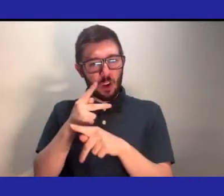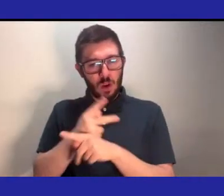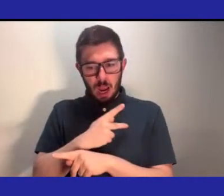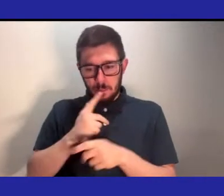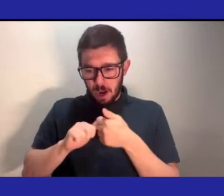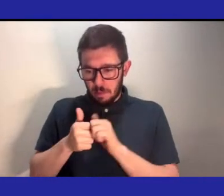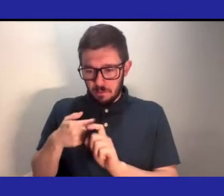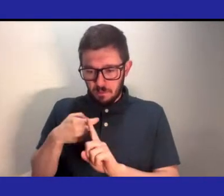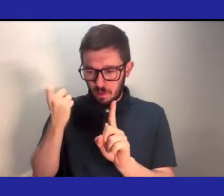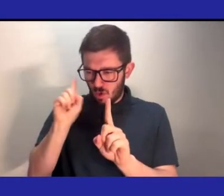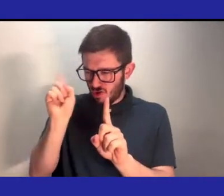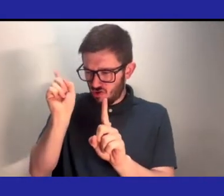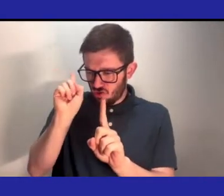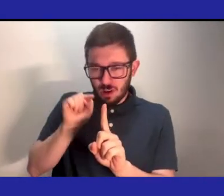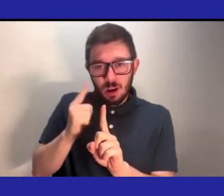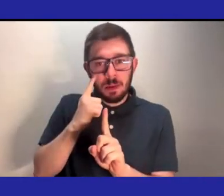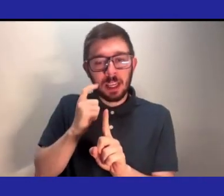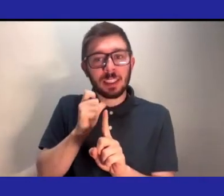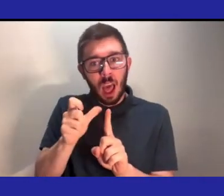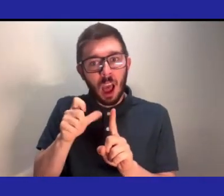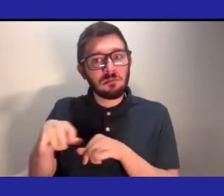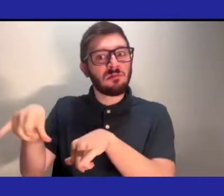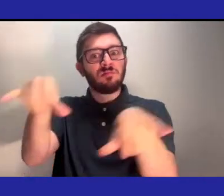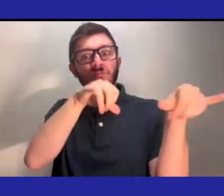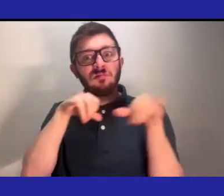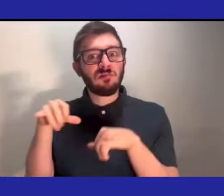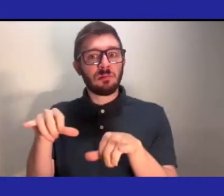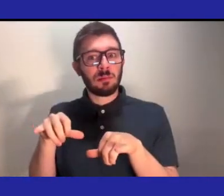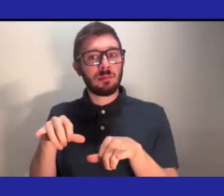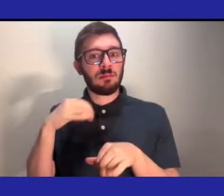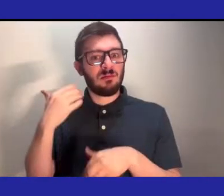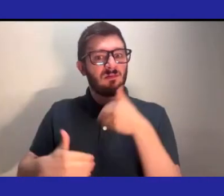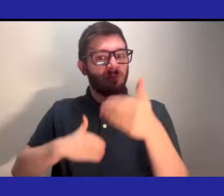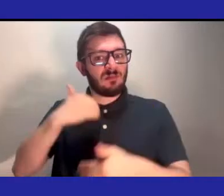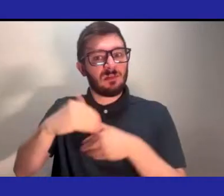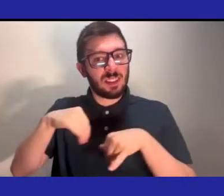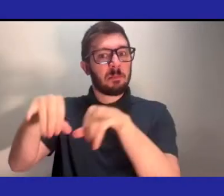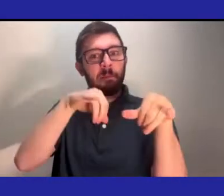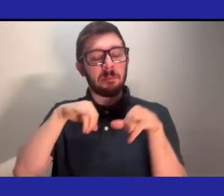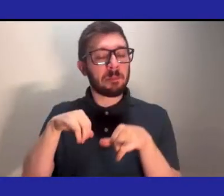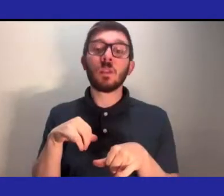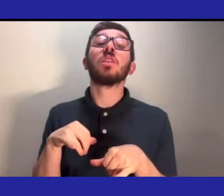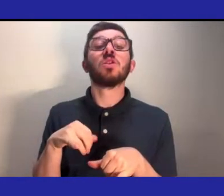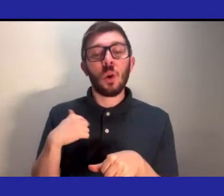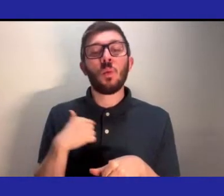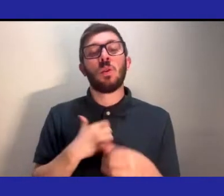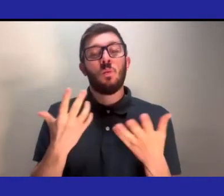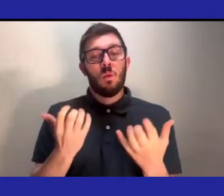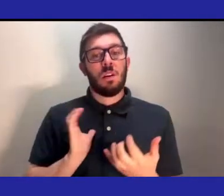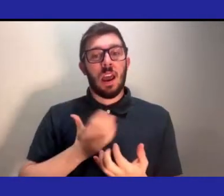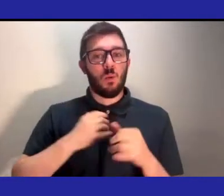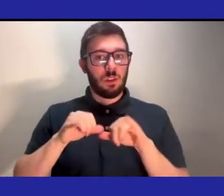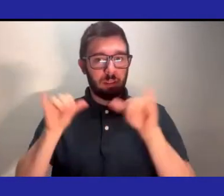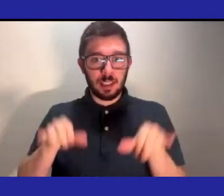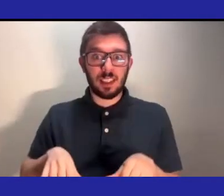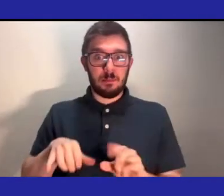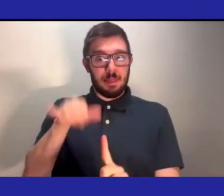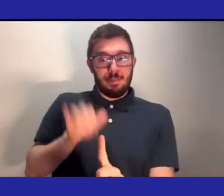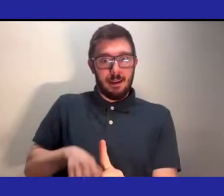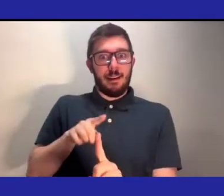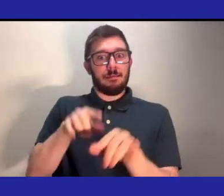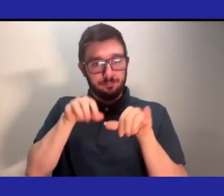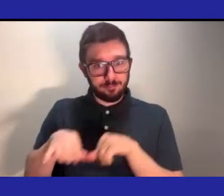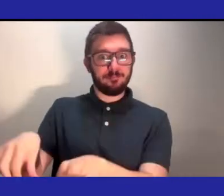uniformly. So what we're trying to do here is create a uniform system so that we can streamline how we